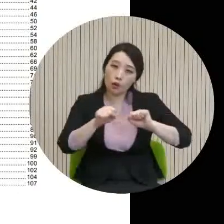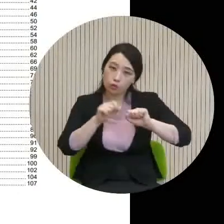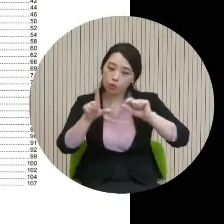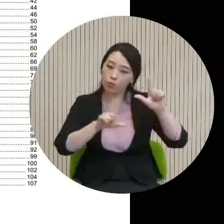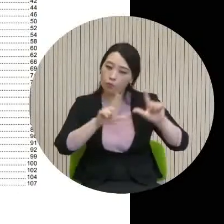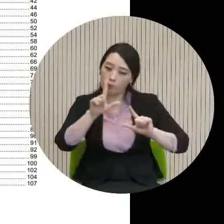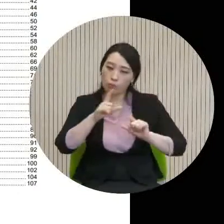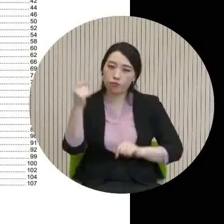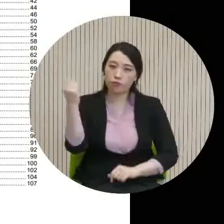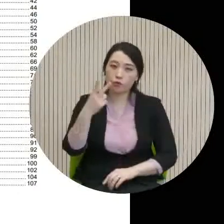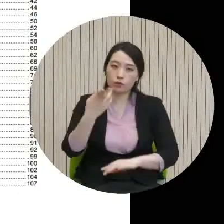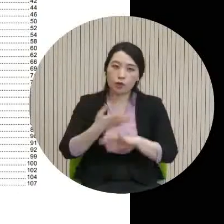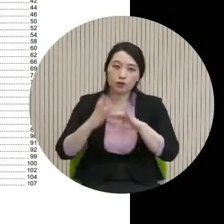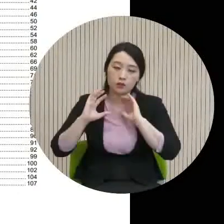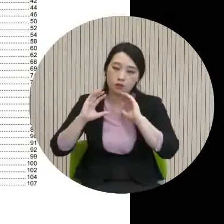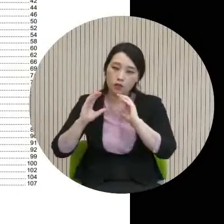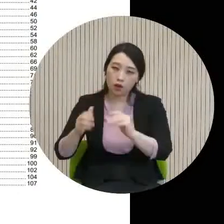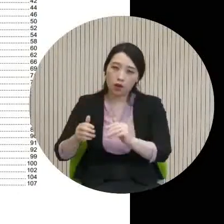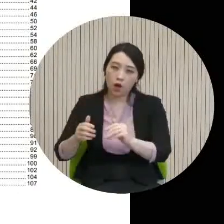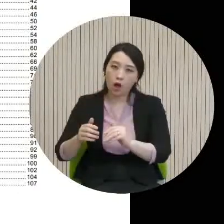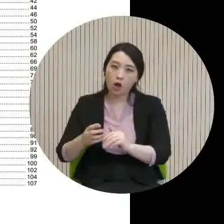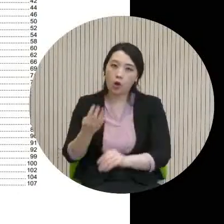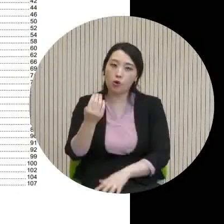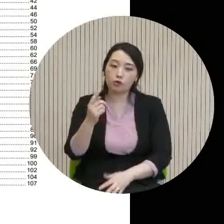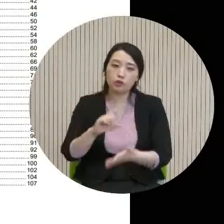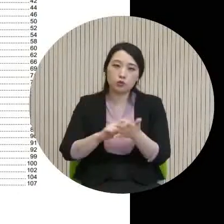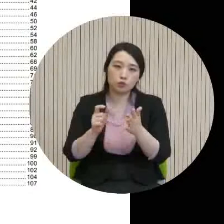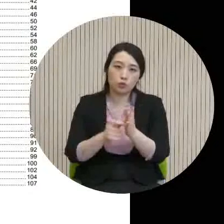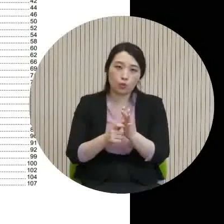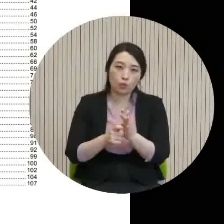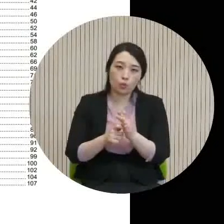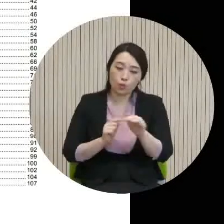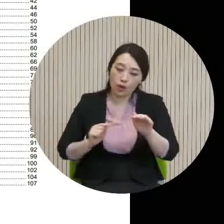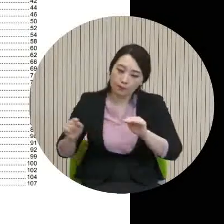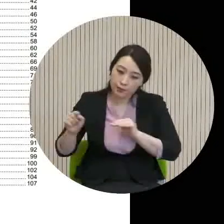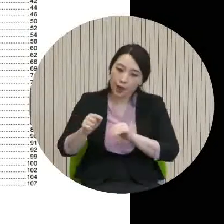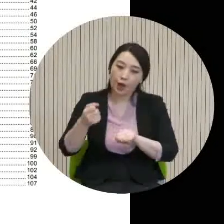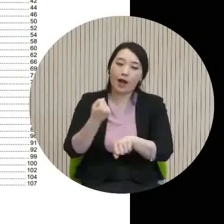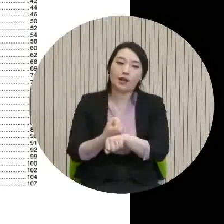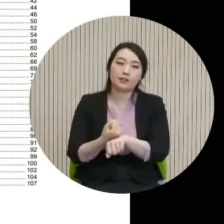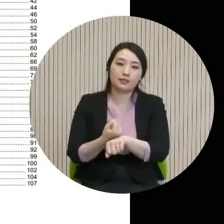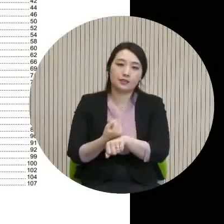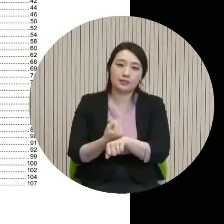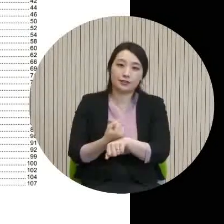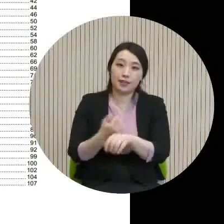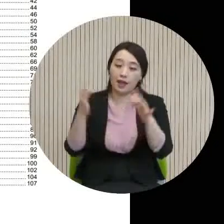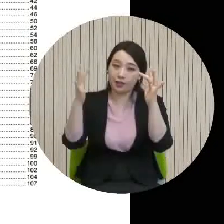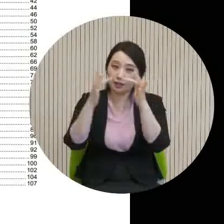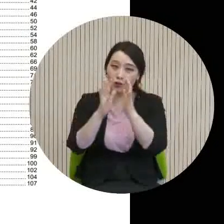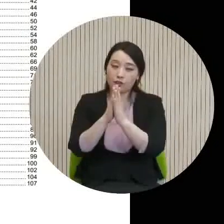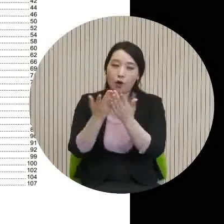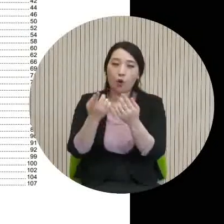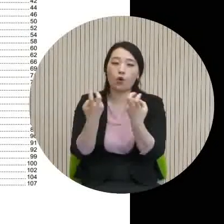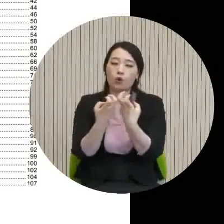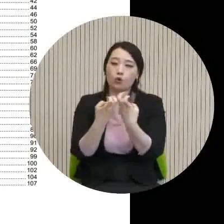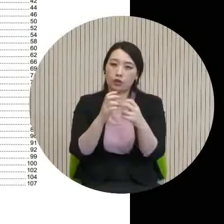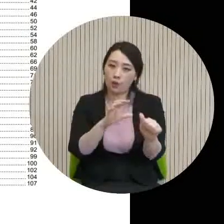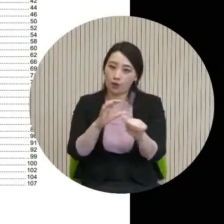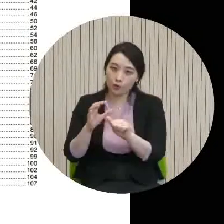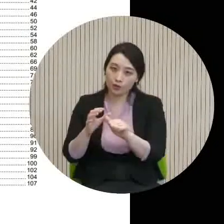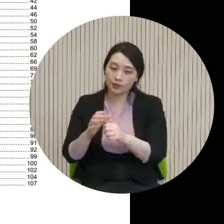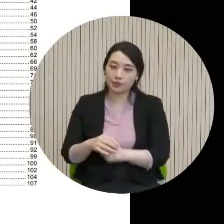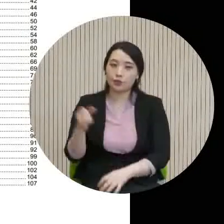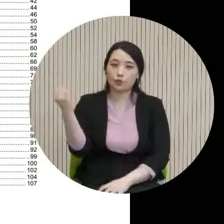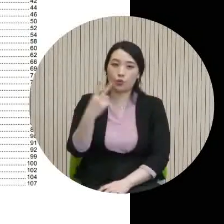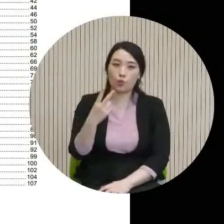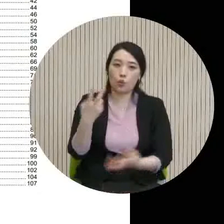better utilize the digital collections that they have to give better access and to